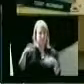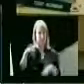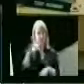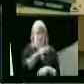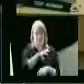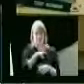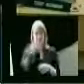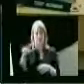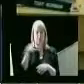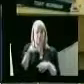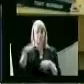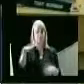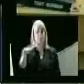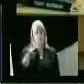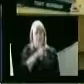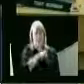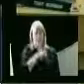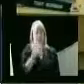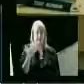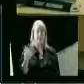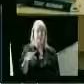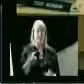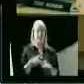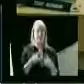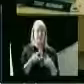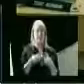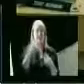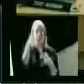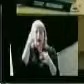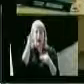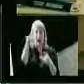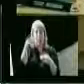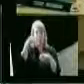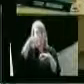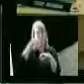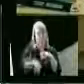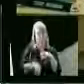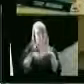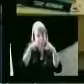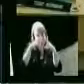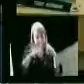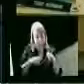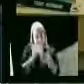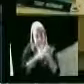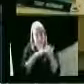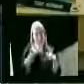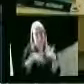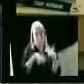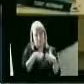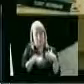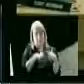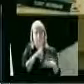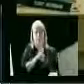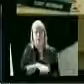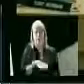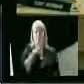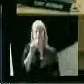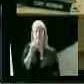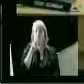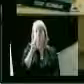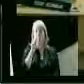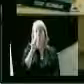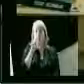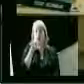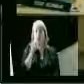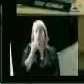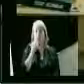delves into some of these difficulties for sure. Mr. Settles'